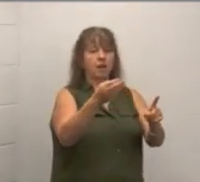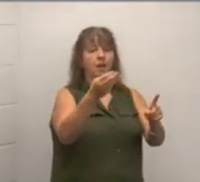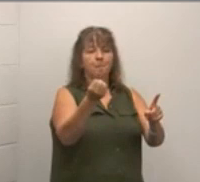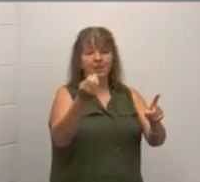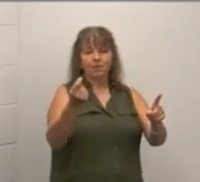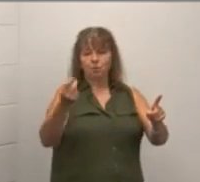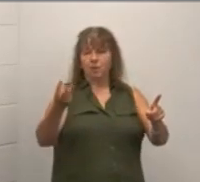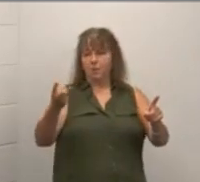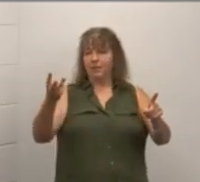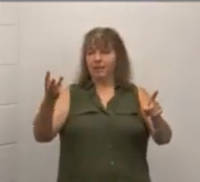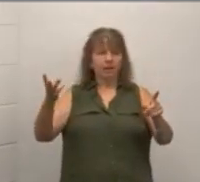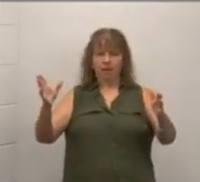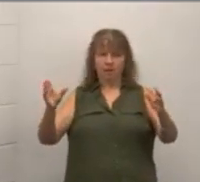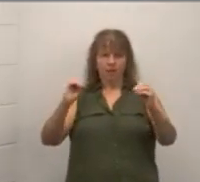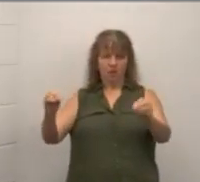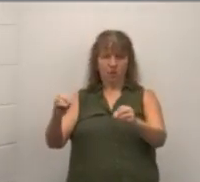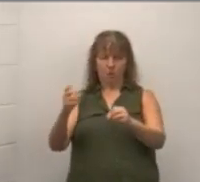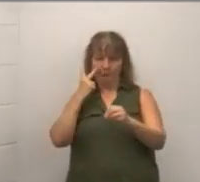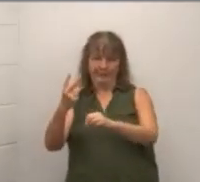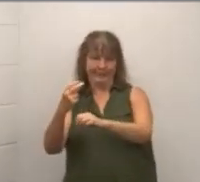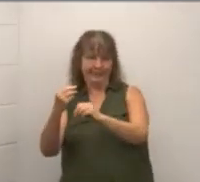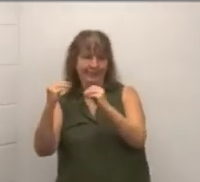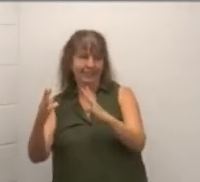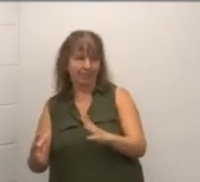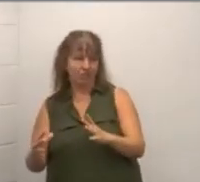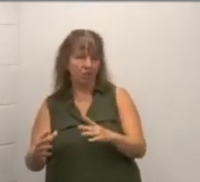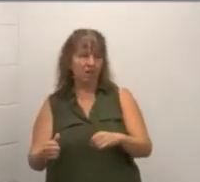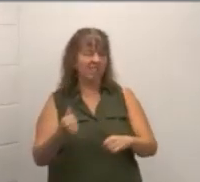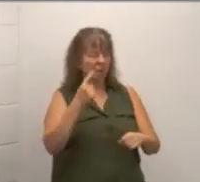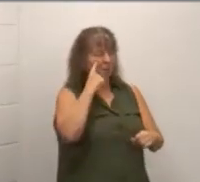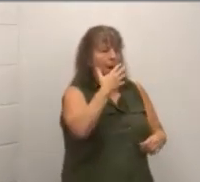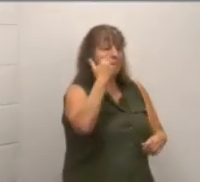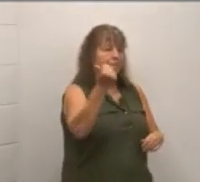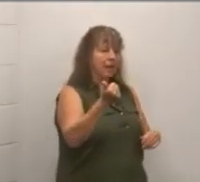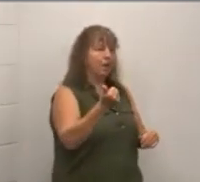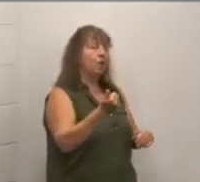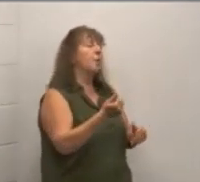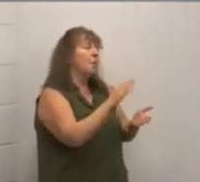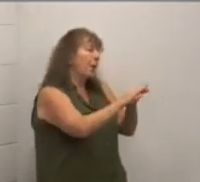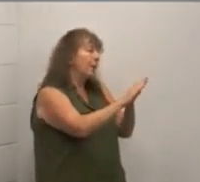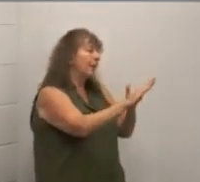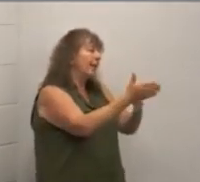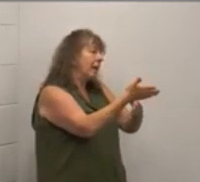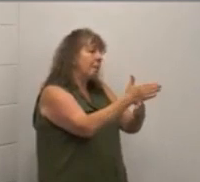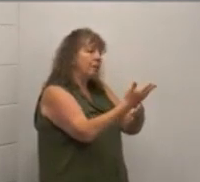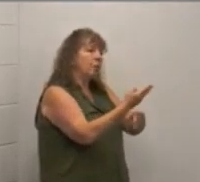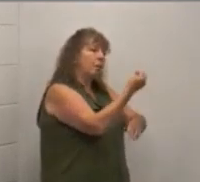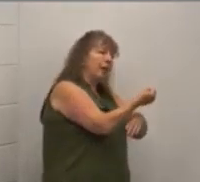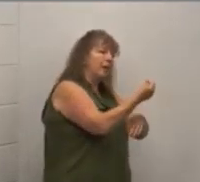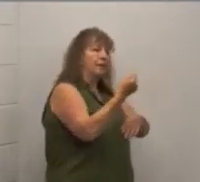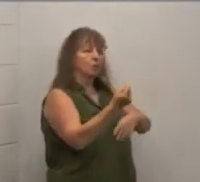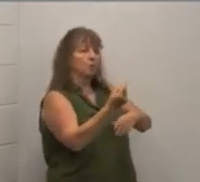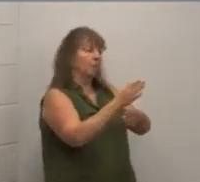felt was far outweighed the disinfecting that we felt we could do in our current plan.